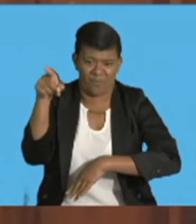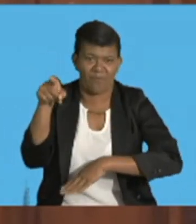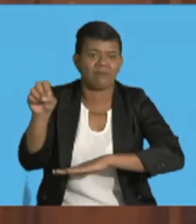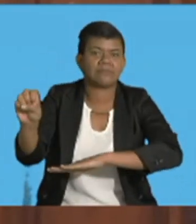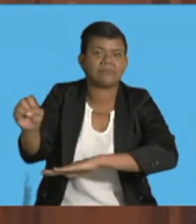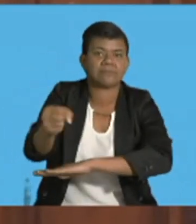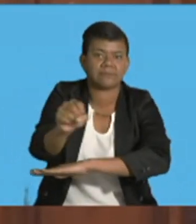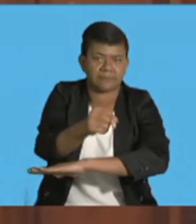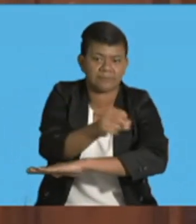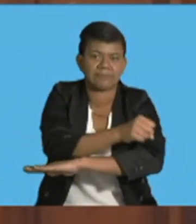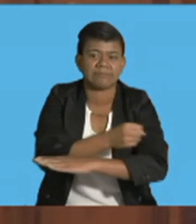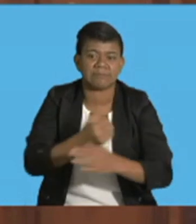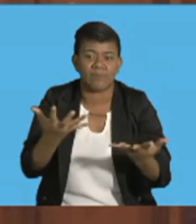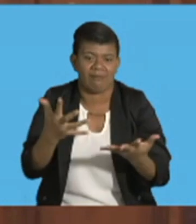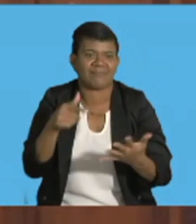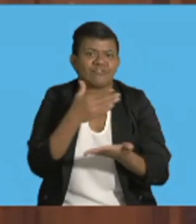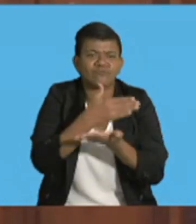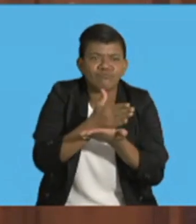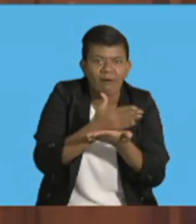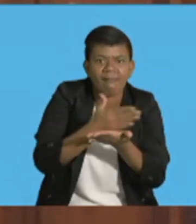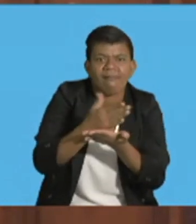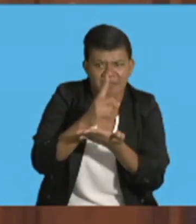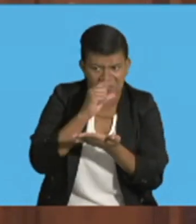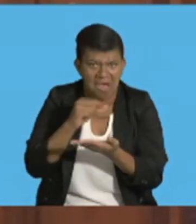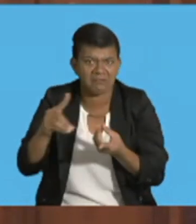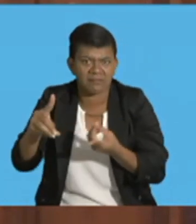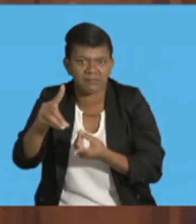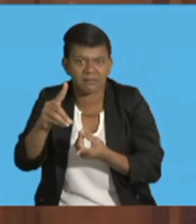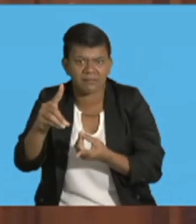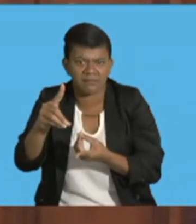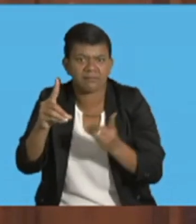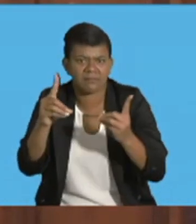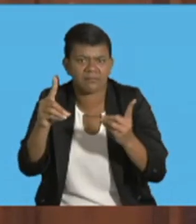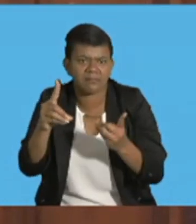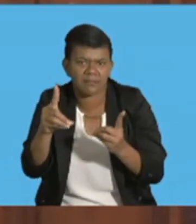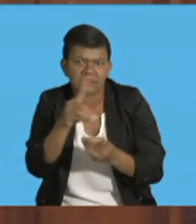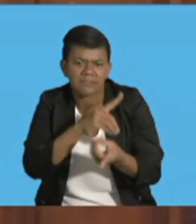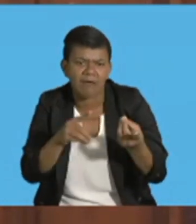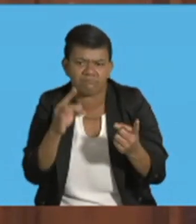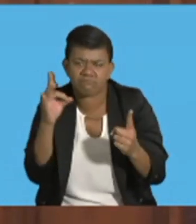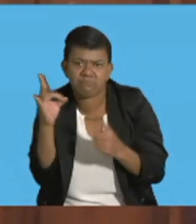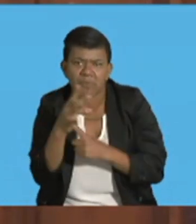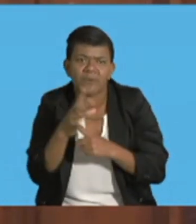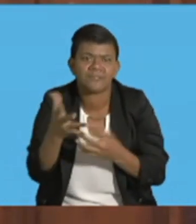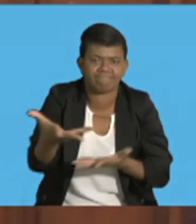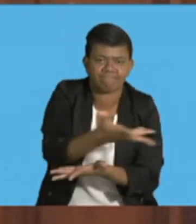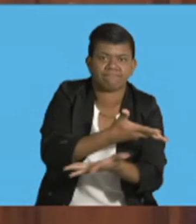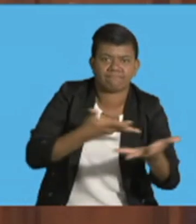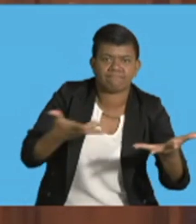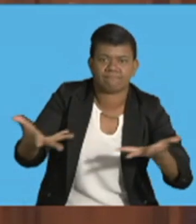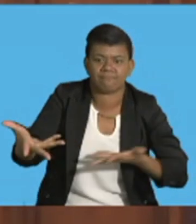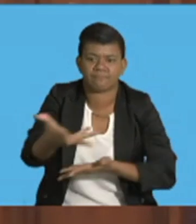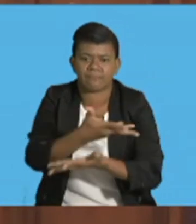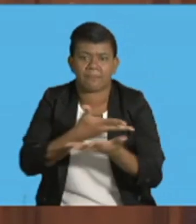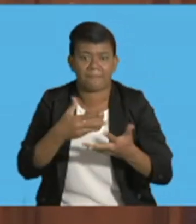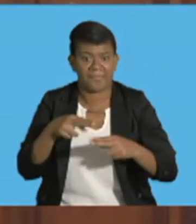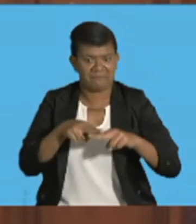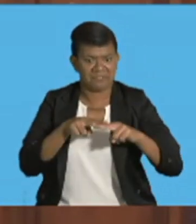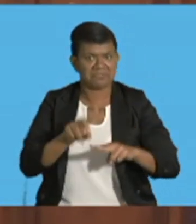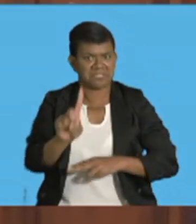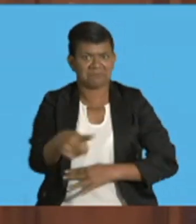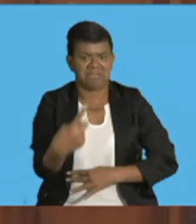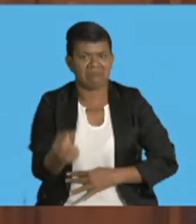efforts to secure the well-being of the world's oceans and seas. The oceans are warming and becoming more acidic, causing coral bleaching